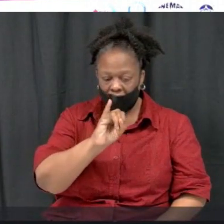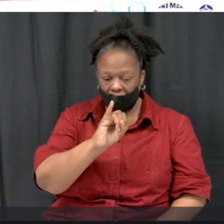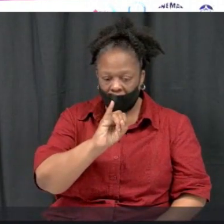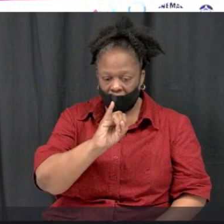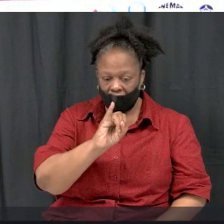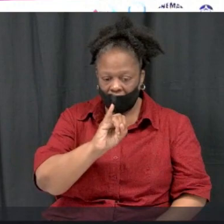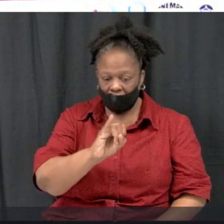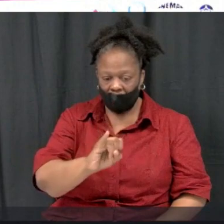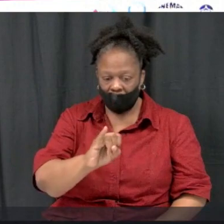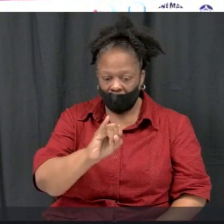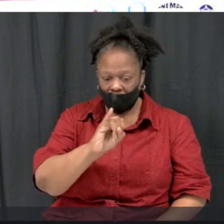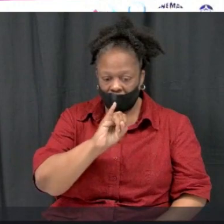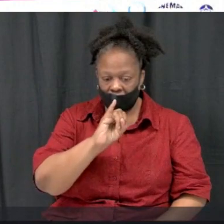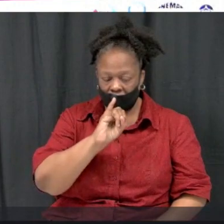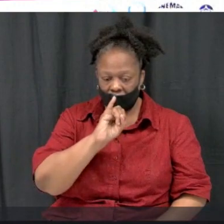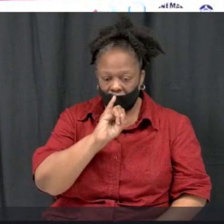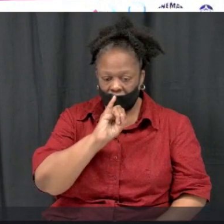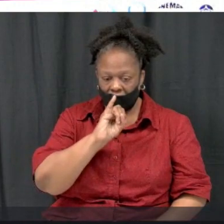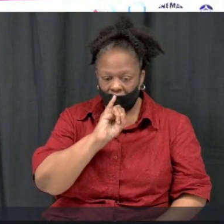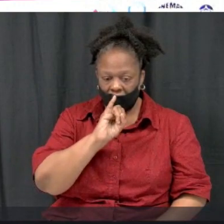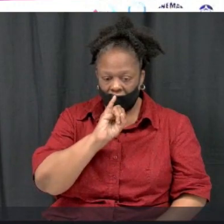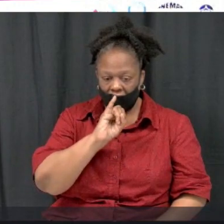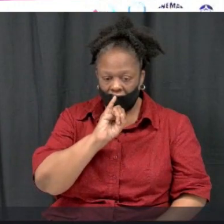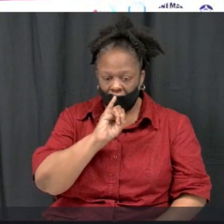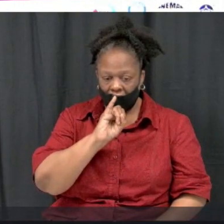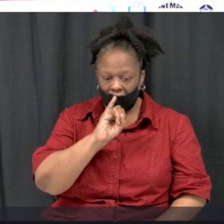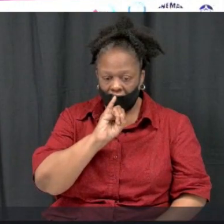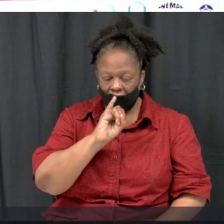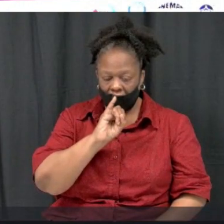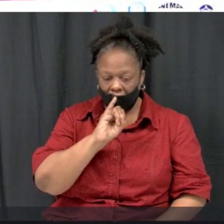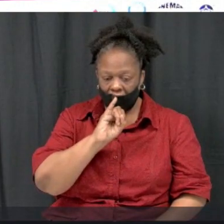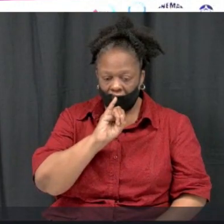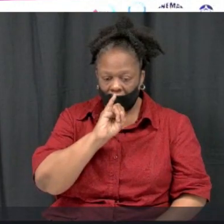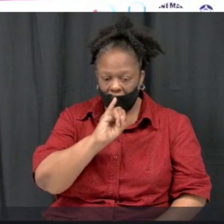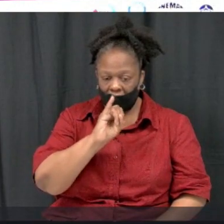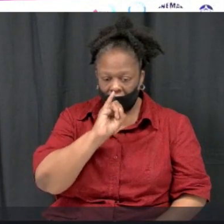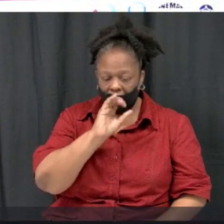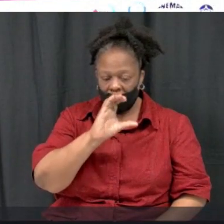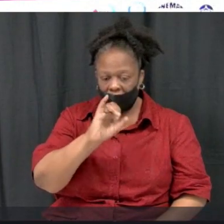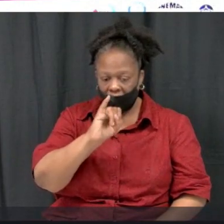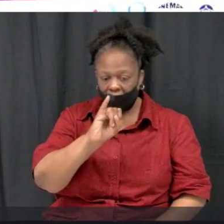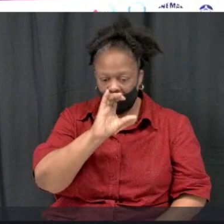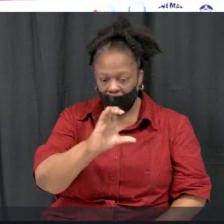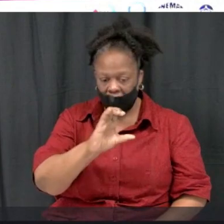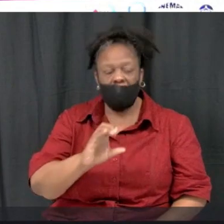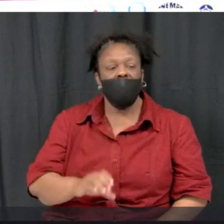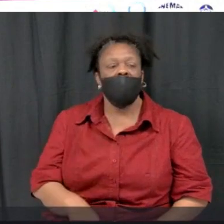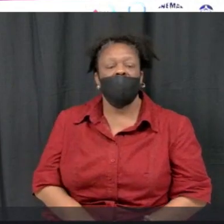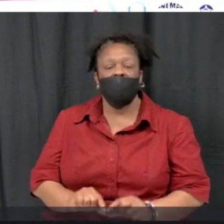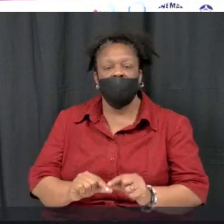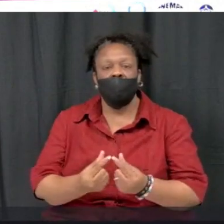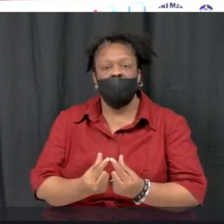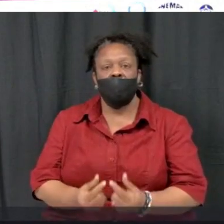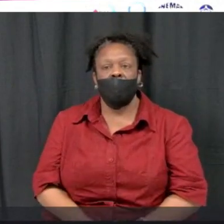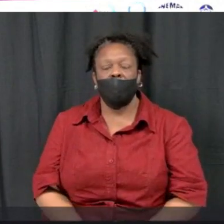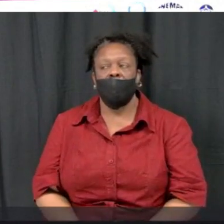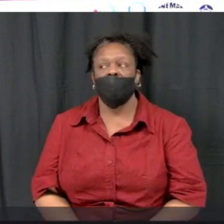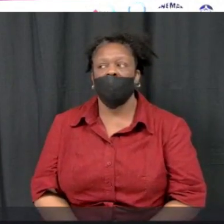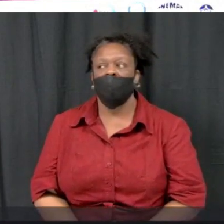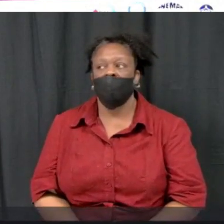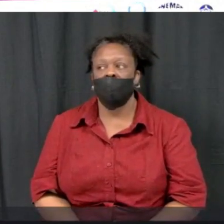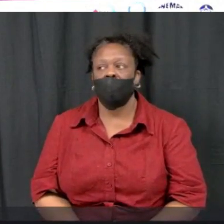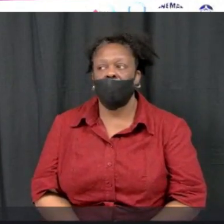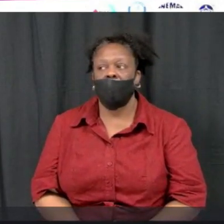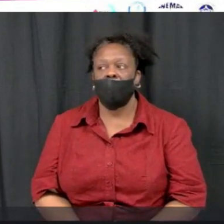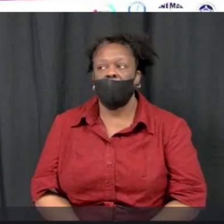COVID-19 virus in the Federation as a result of this latest case, which was announced yesterday by the health authorities. And as the CMO